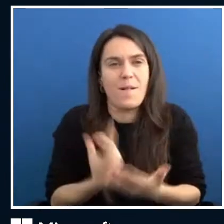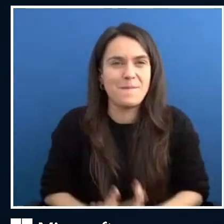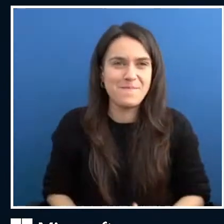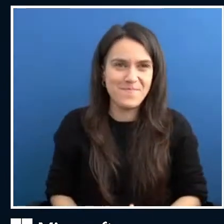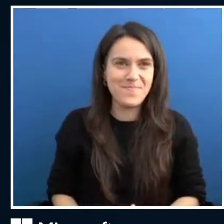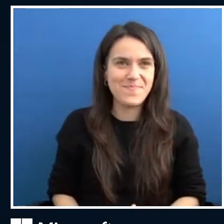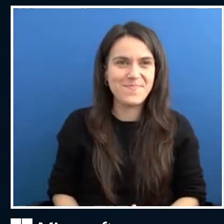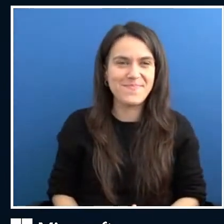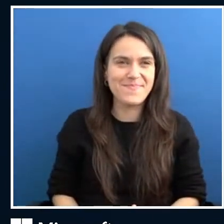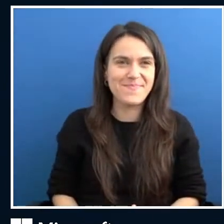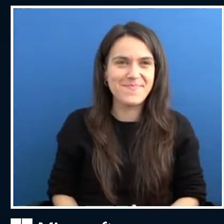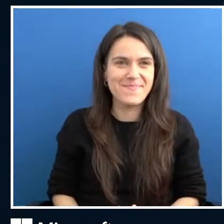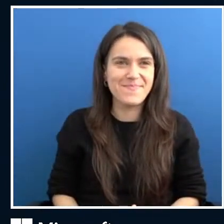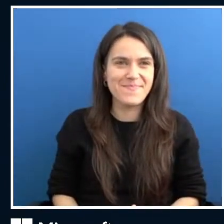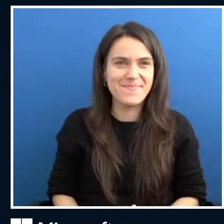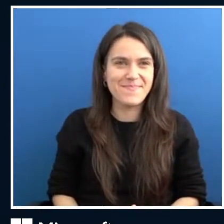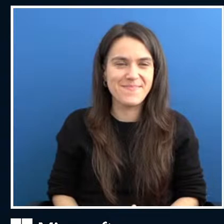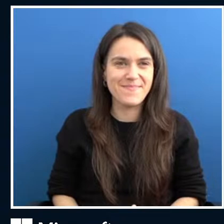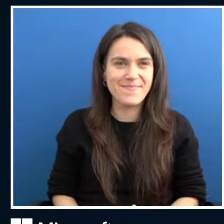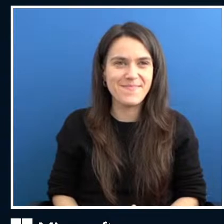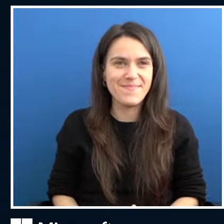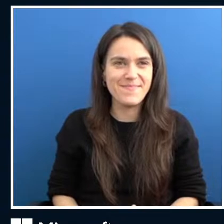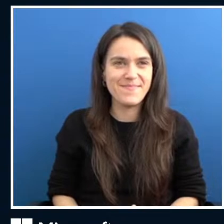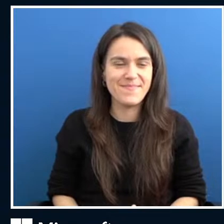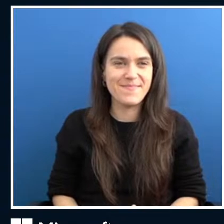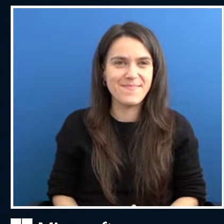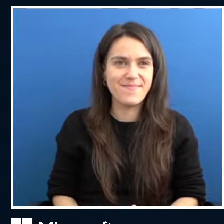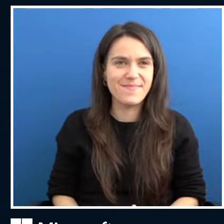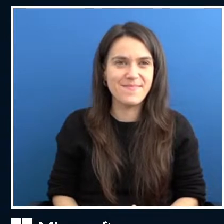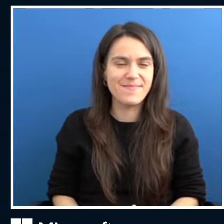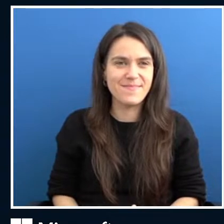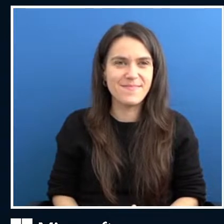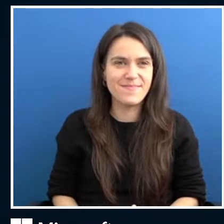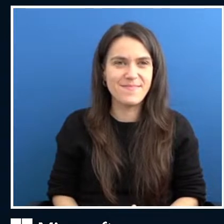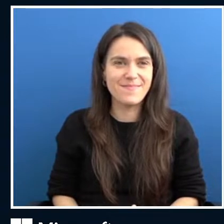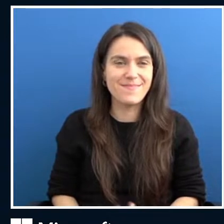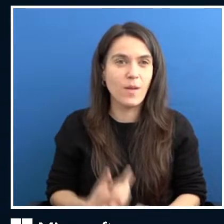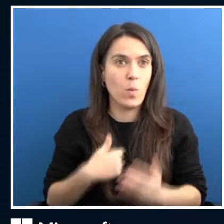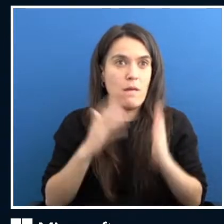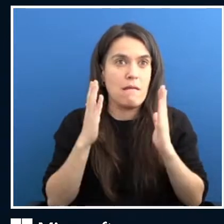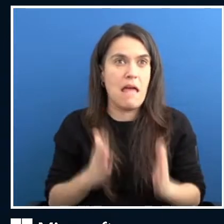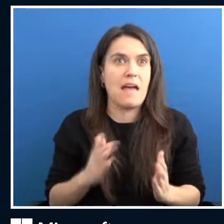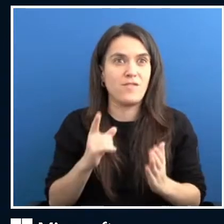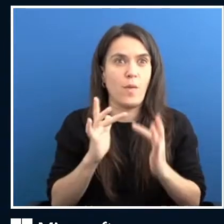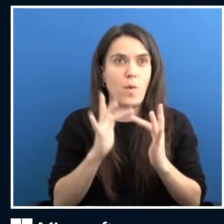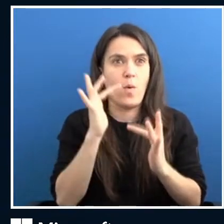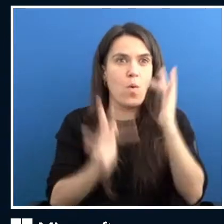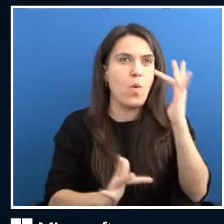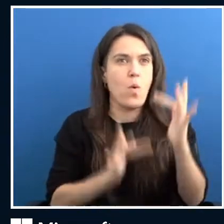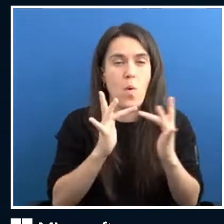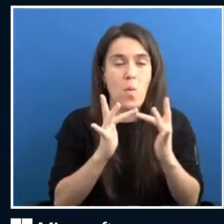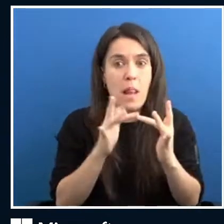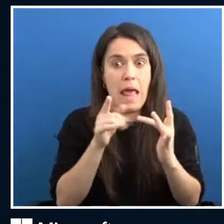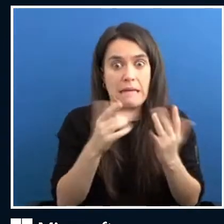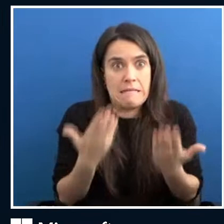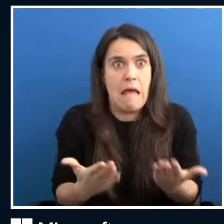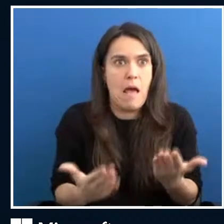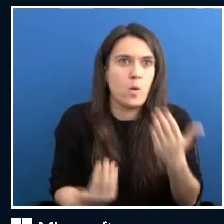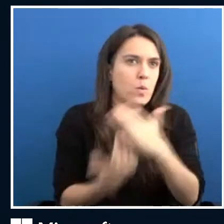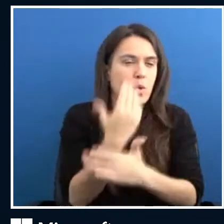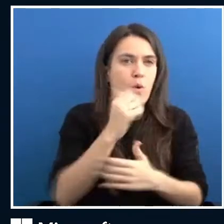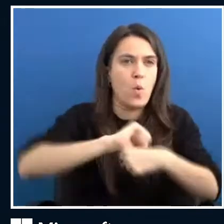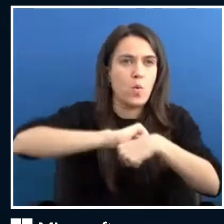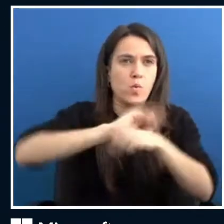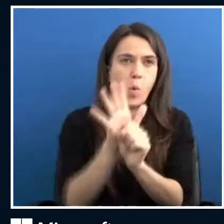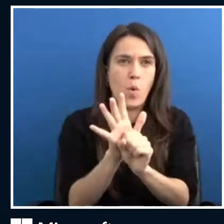we've not had to do this online until the start of COVID. And since the start of COVID, I have run 3 fairly